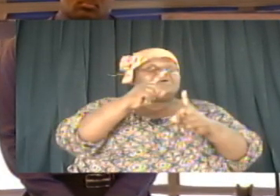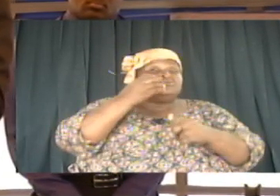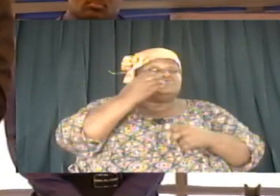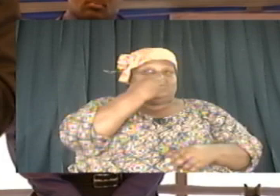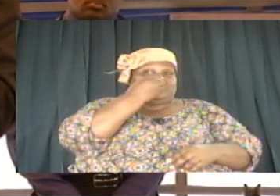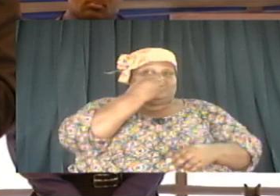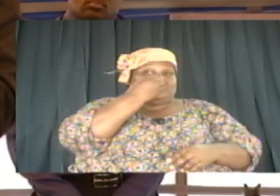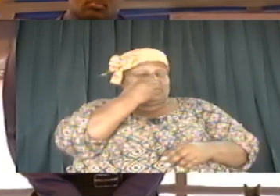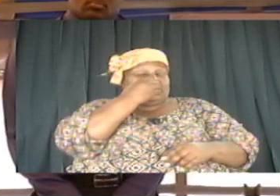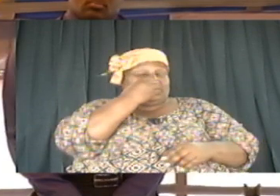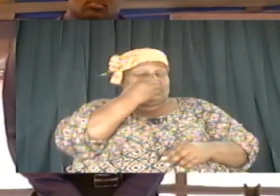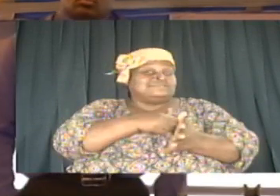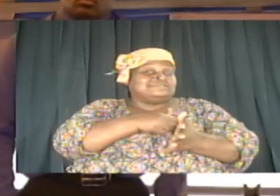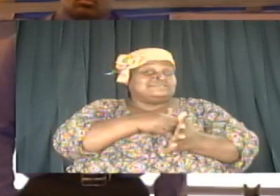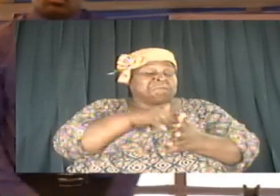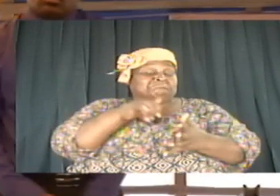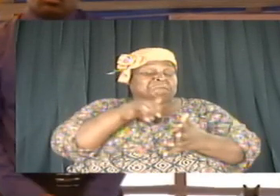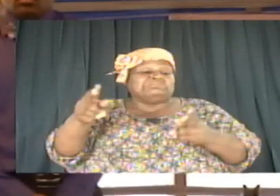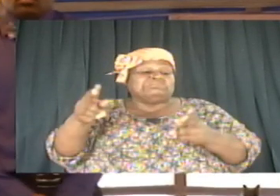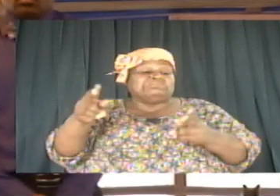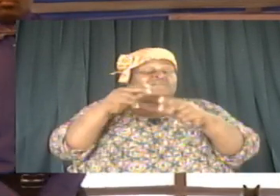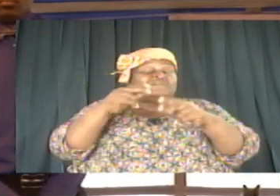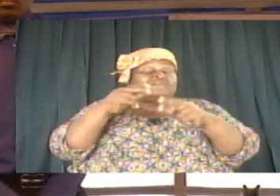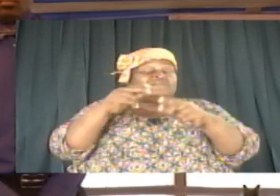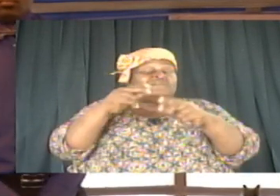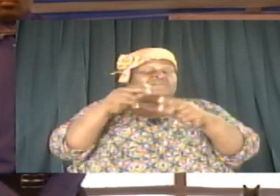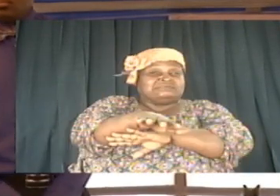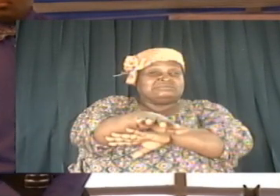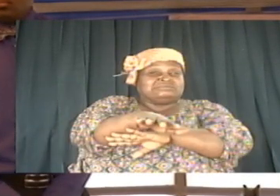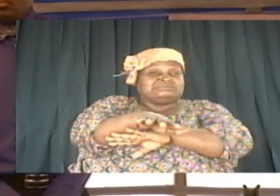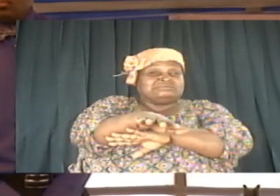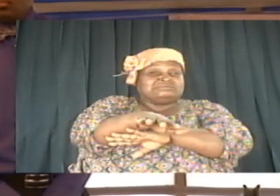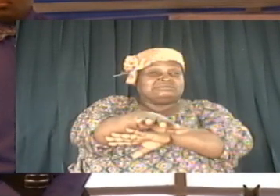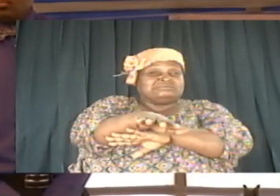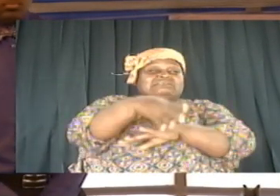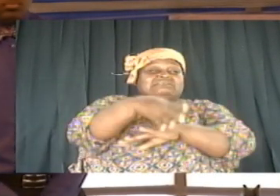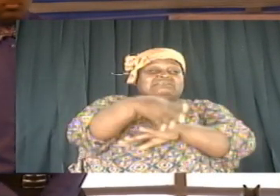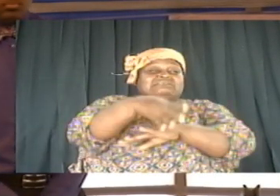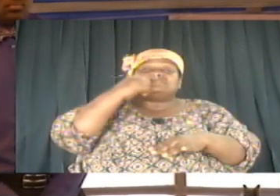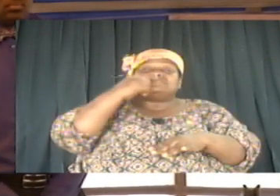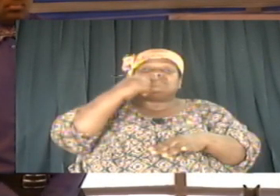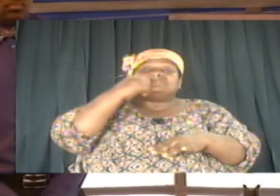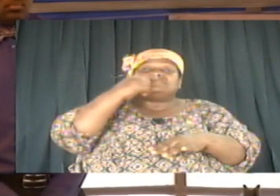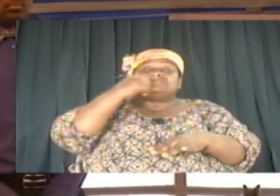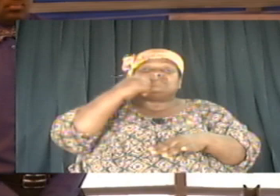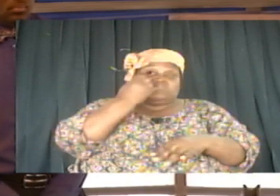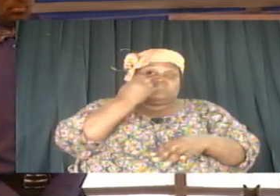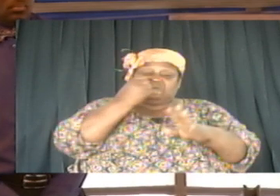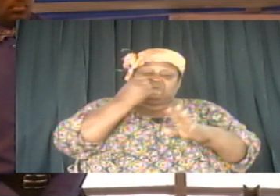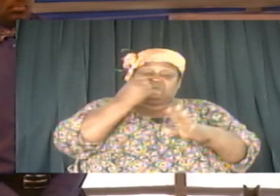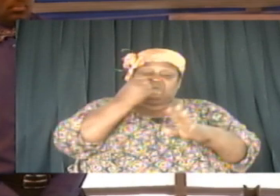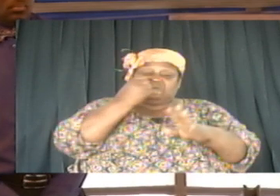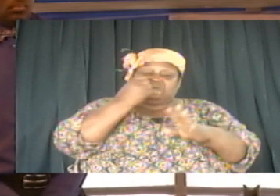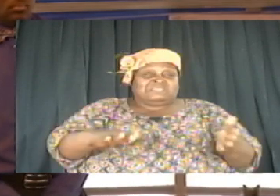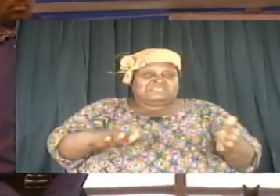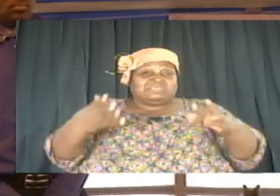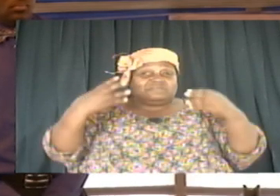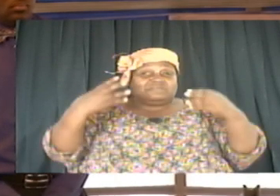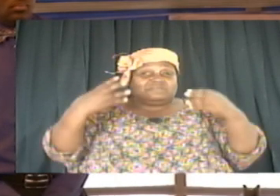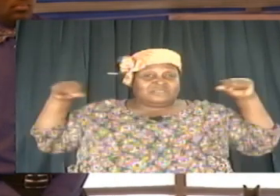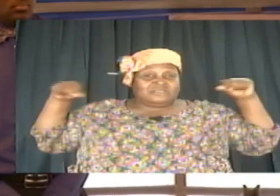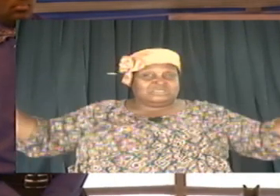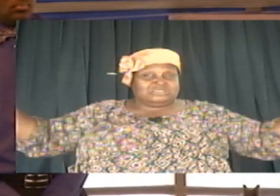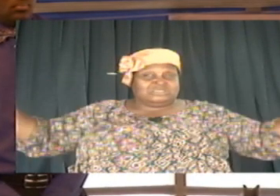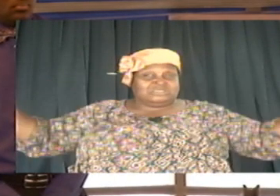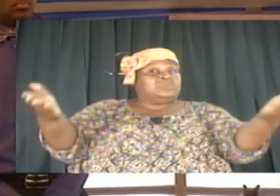And that very night, he told them that the death angel was going to pass over. And